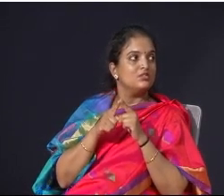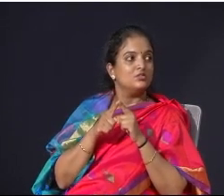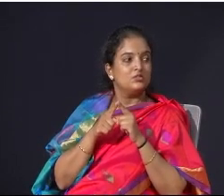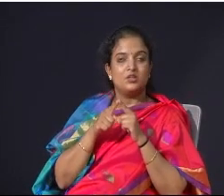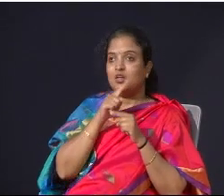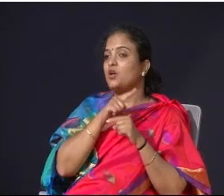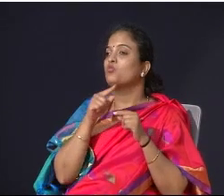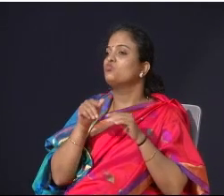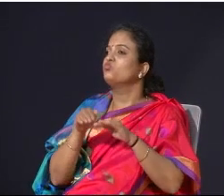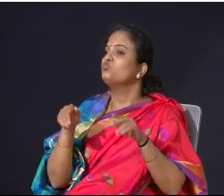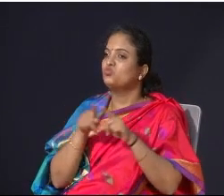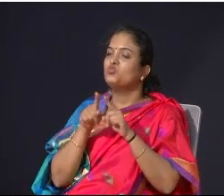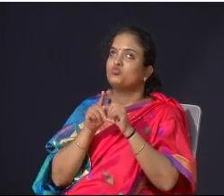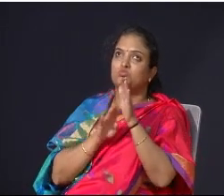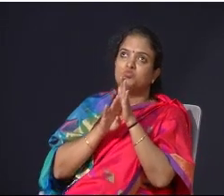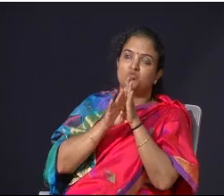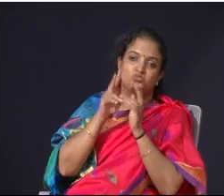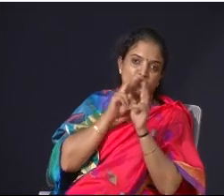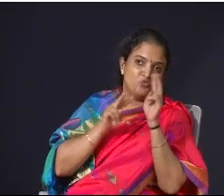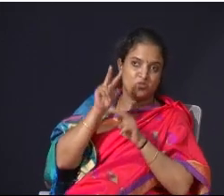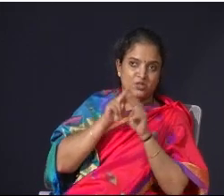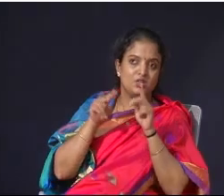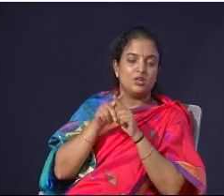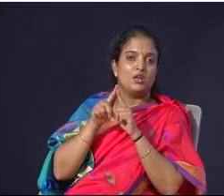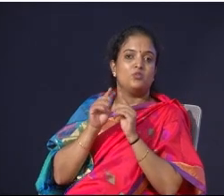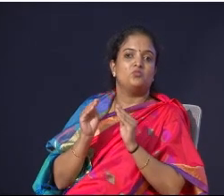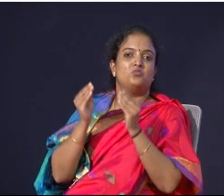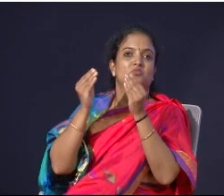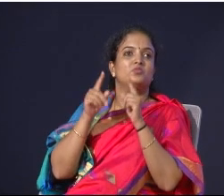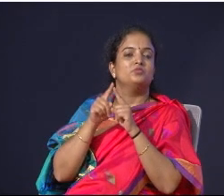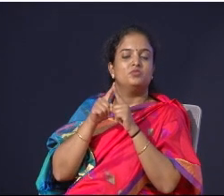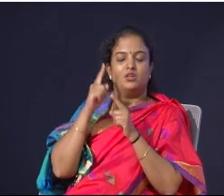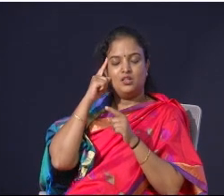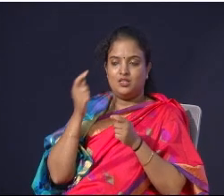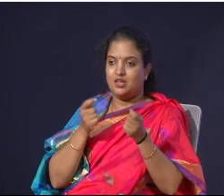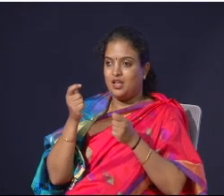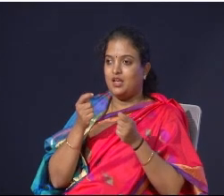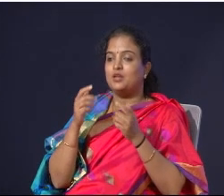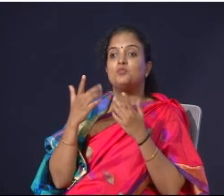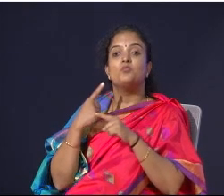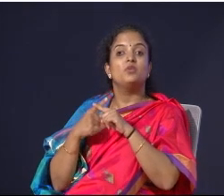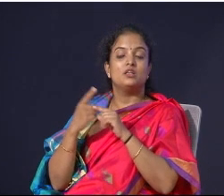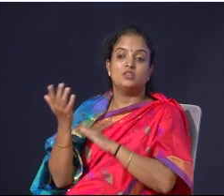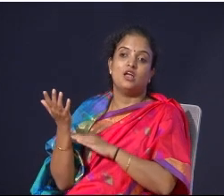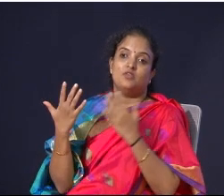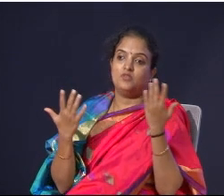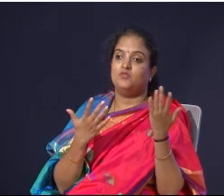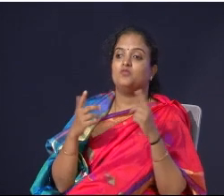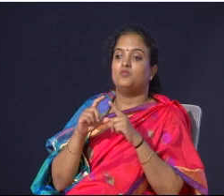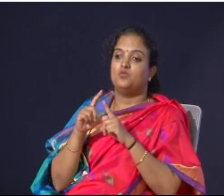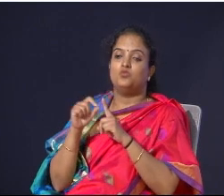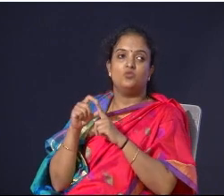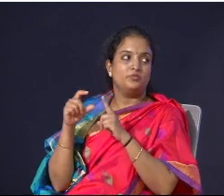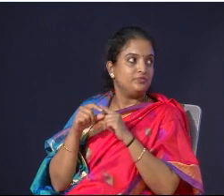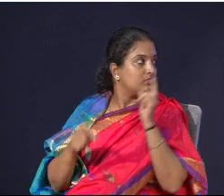was also happy with her improvement in vision as it aided her for head control and hand functions. Okay? This